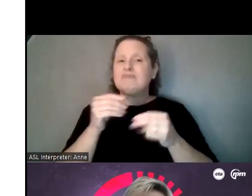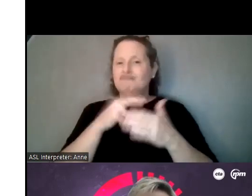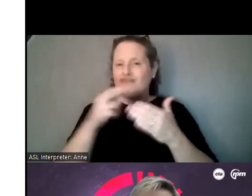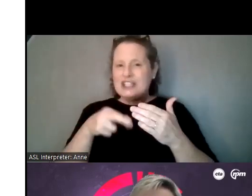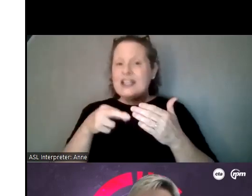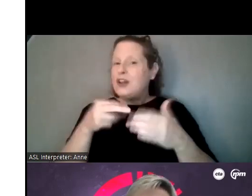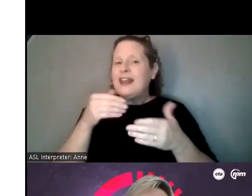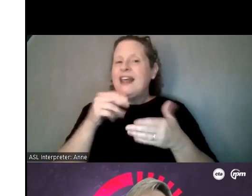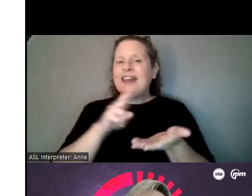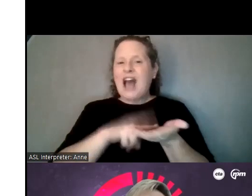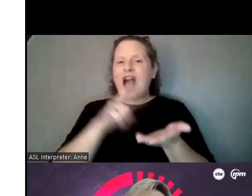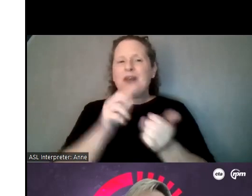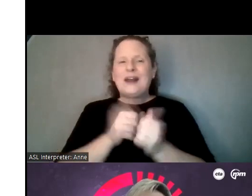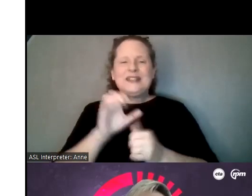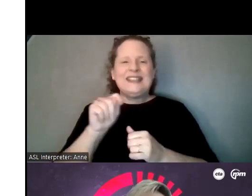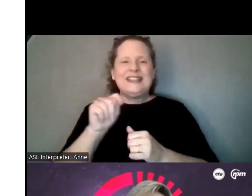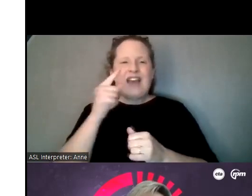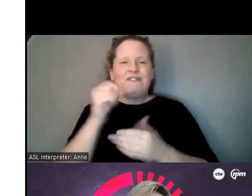commission.